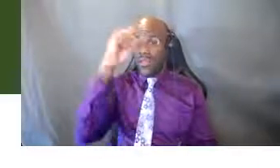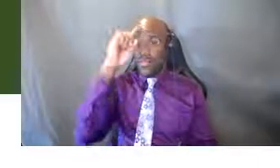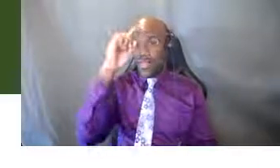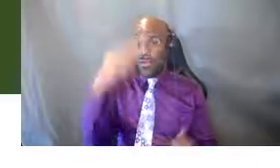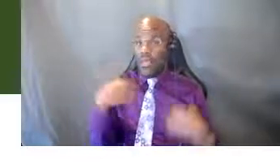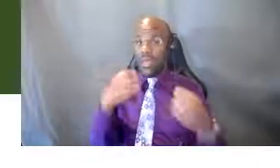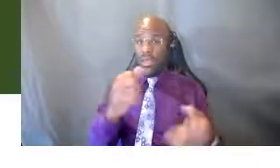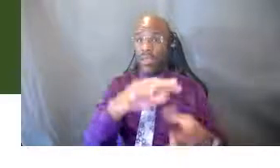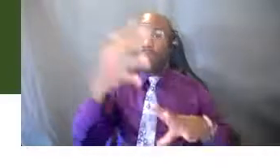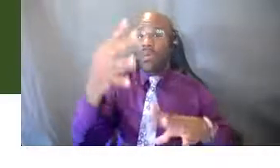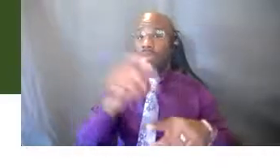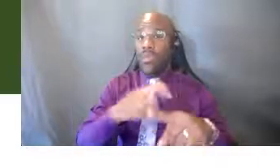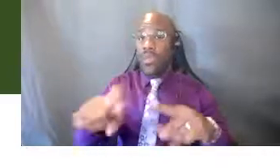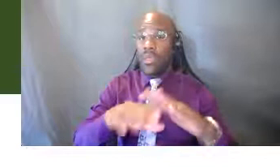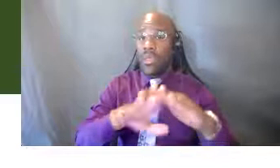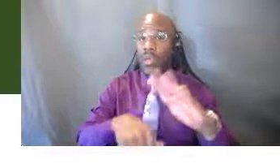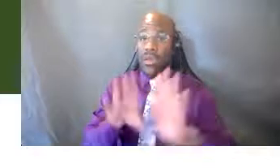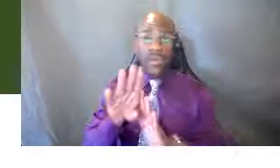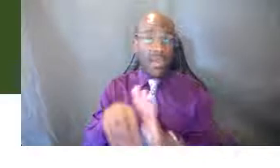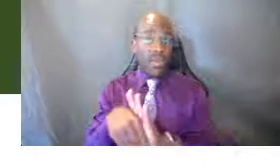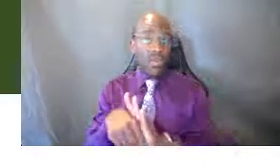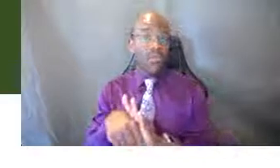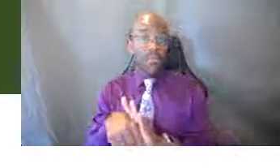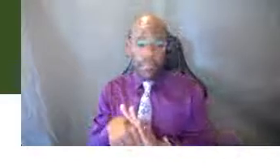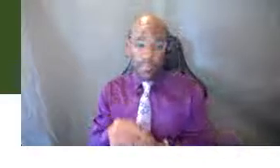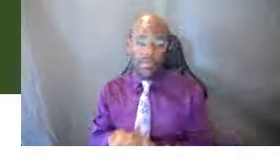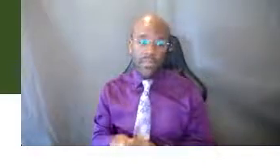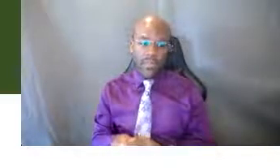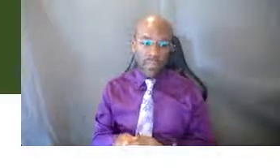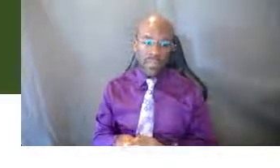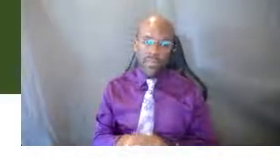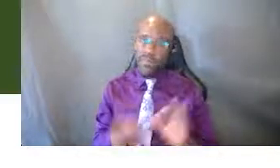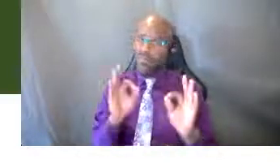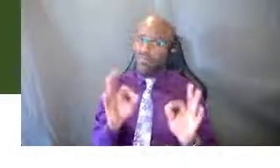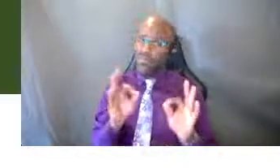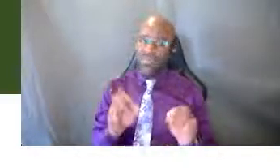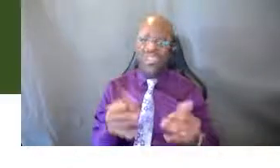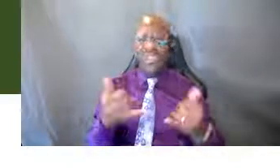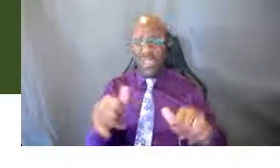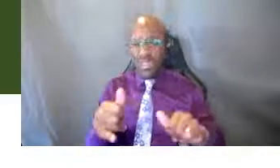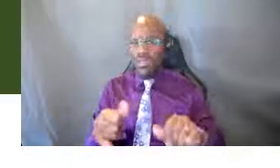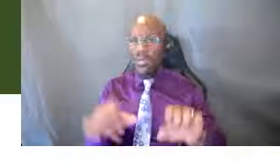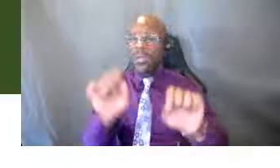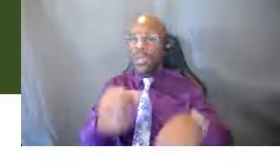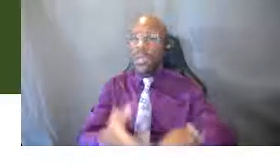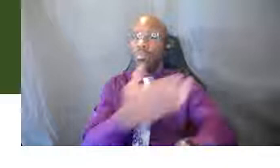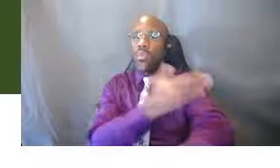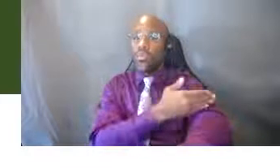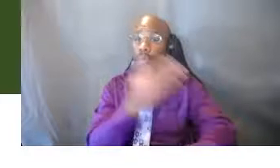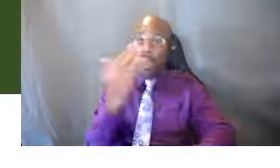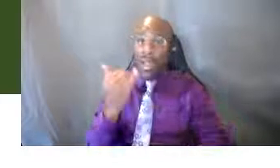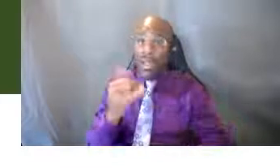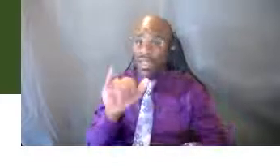minutes. Now, more work to be done. Obviously, that should be 100%,